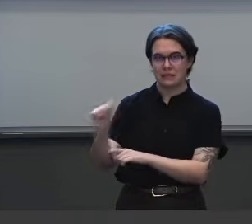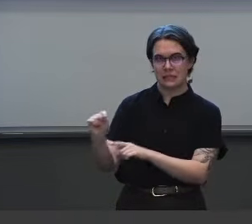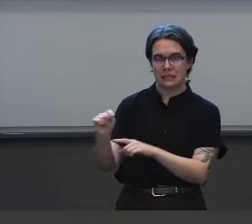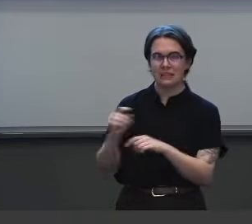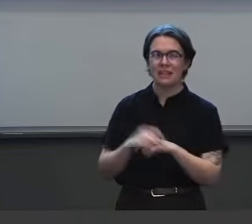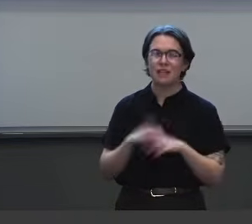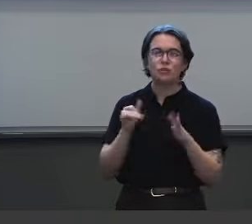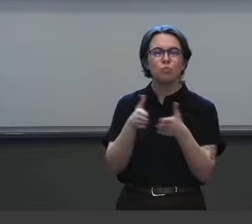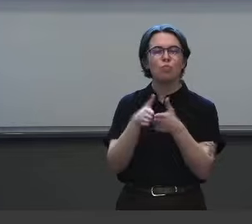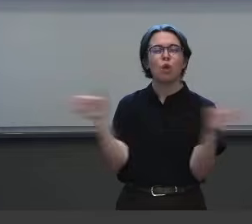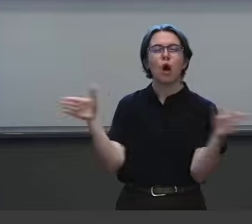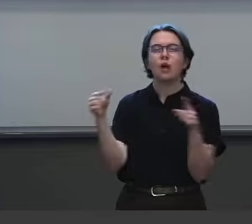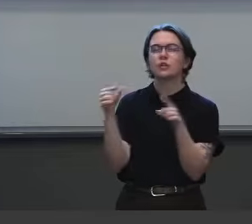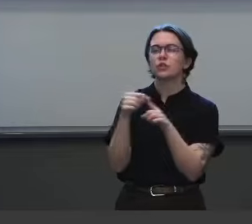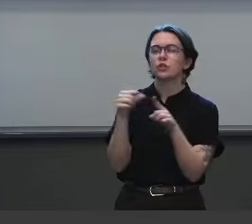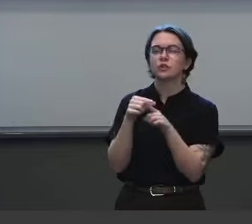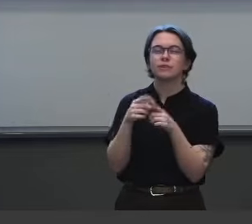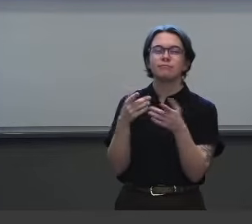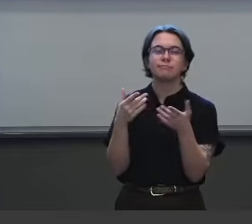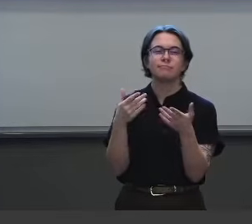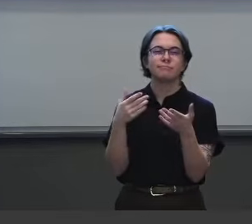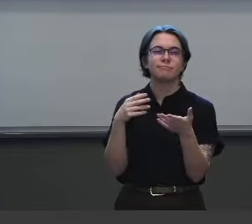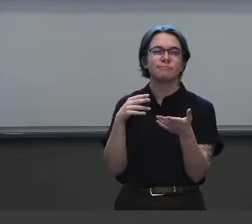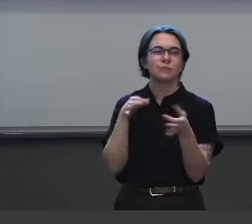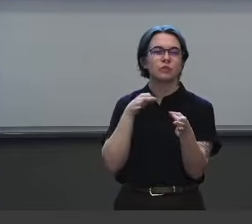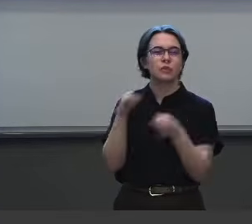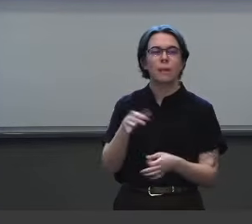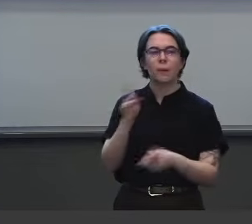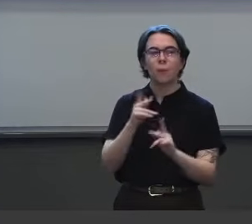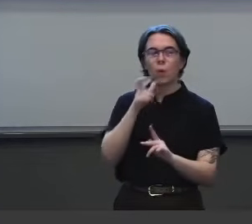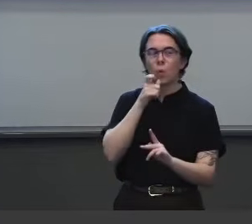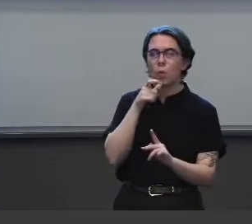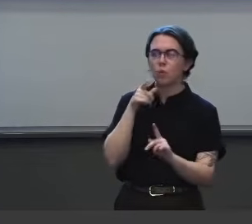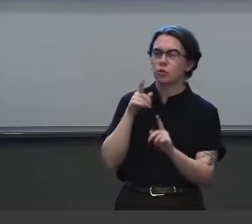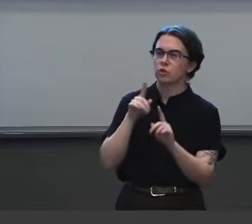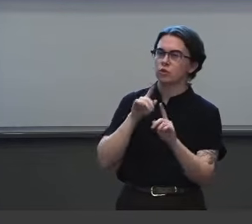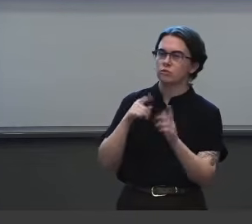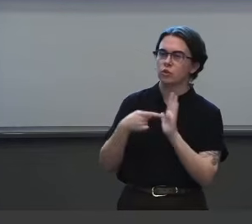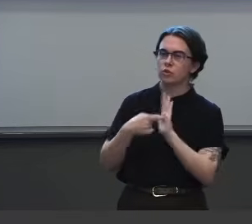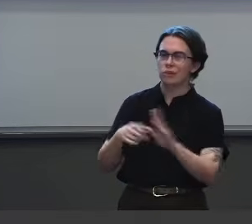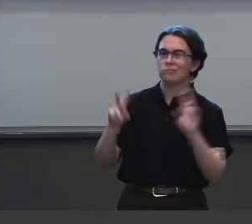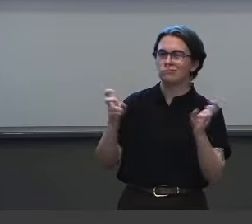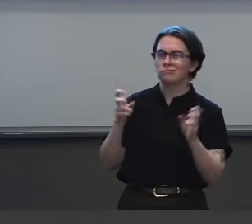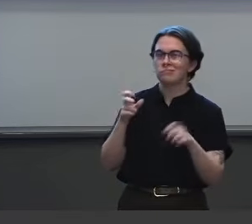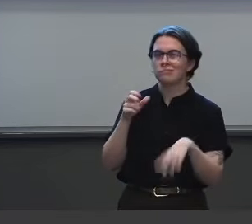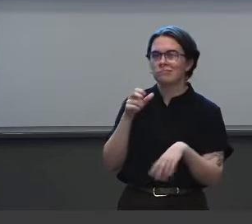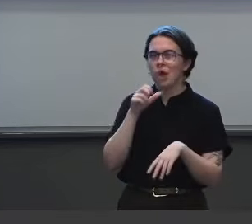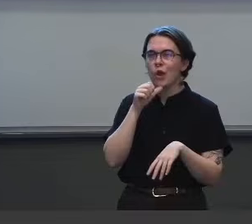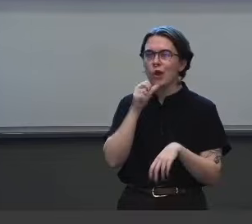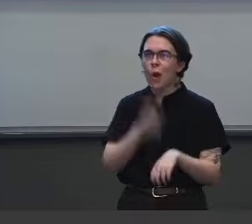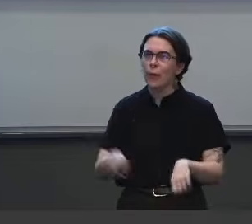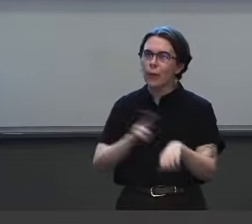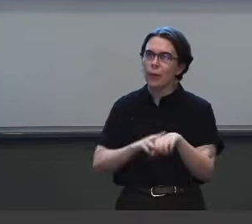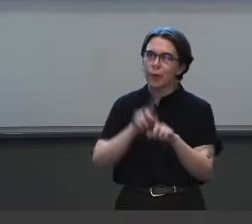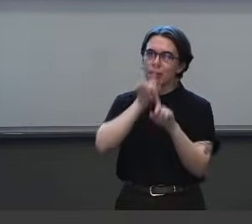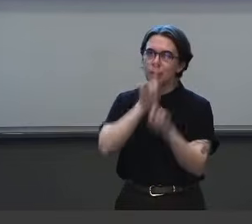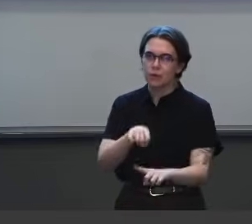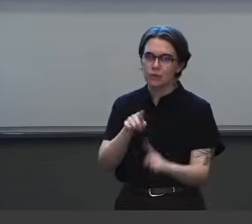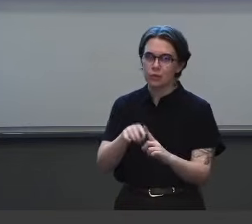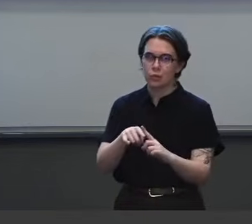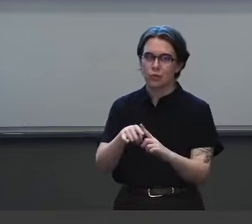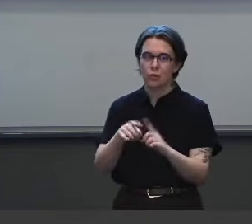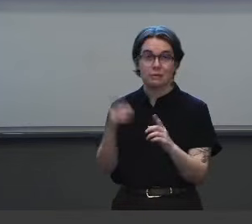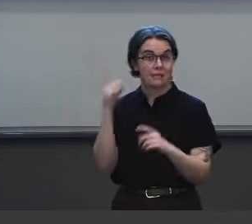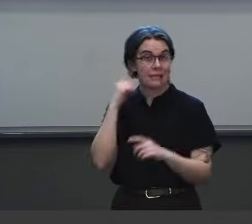describes people who show abnormal responses to sound without any corresponding differences in hearing thresholds. And as we